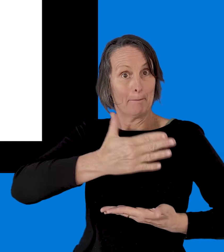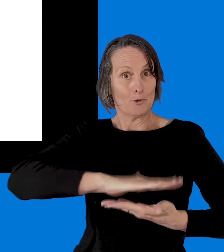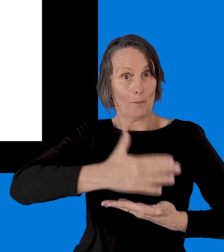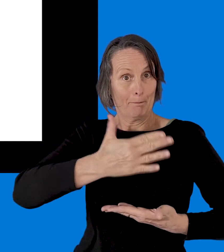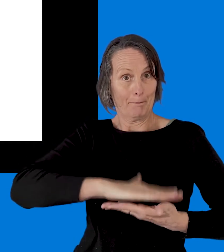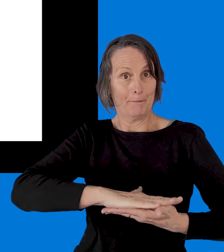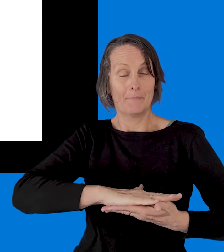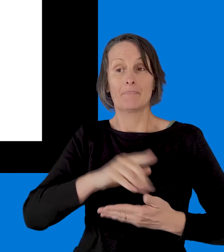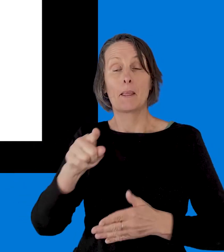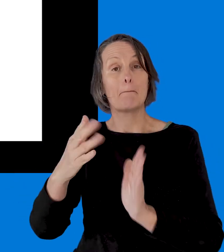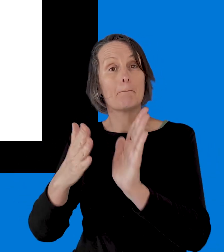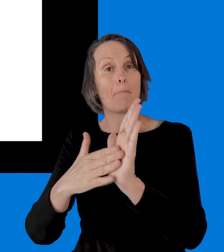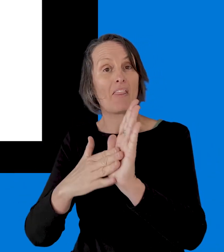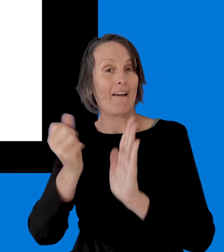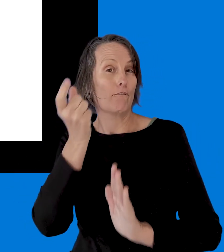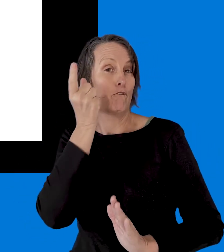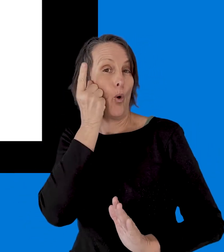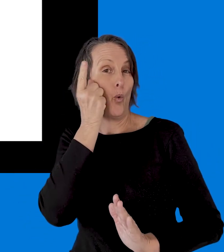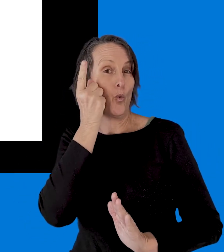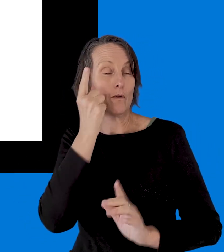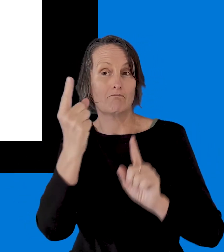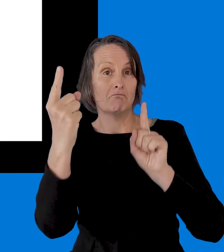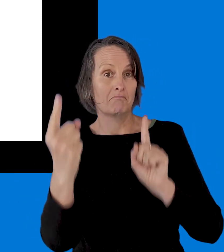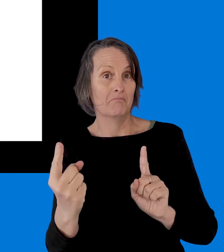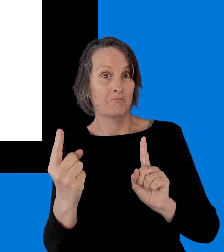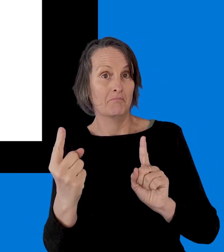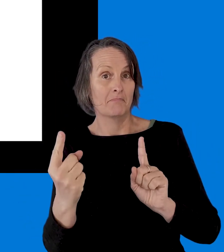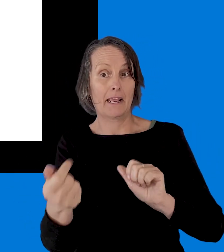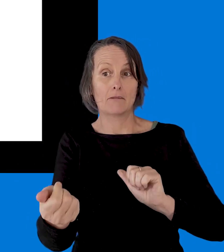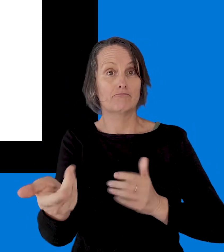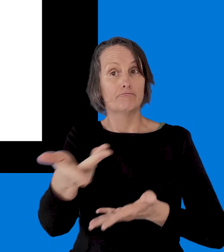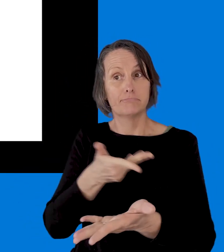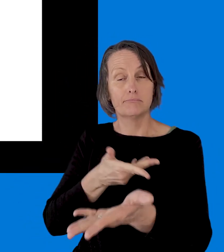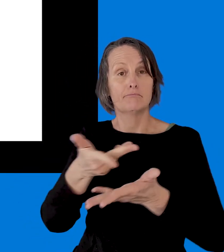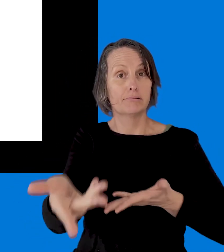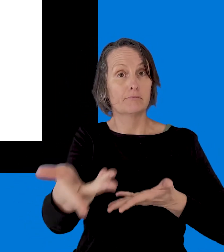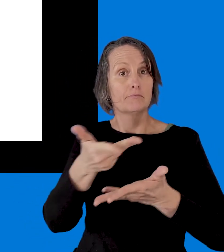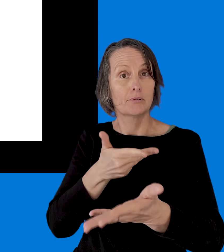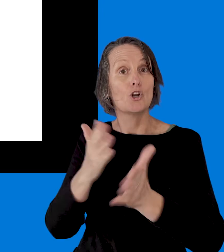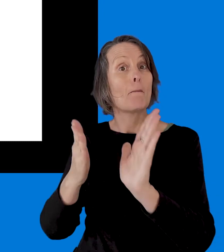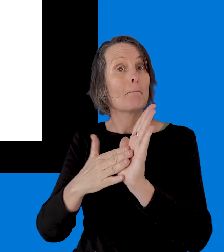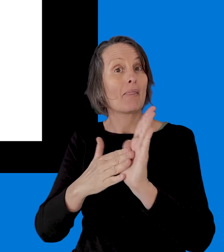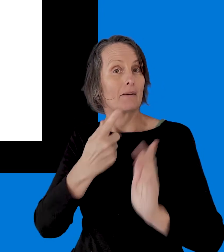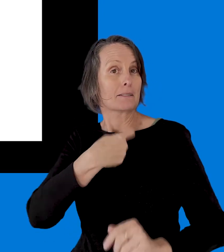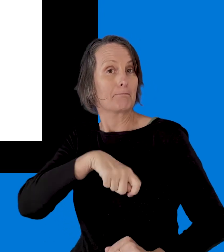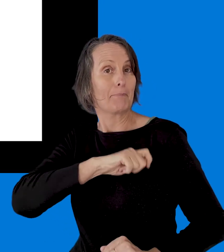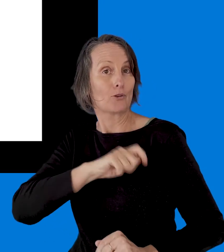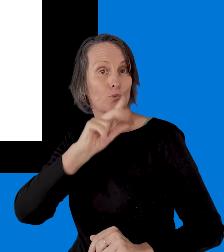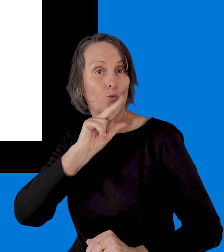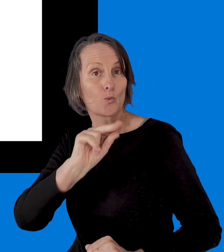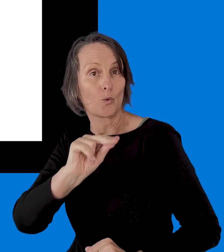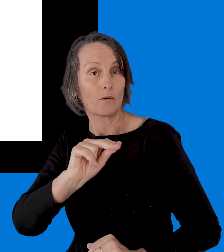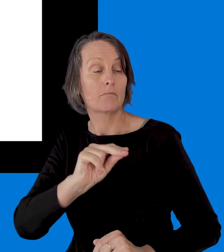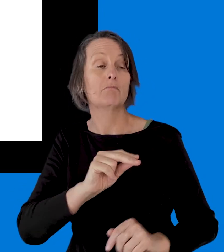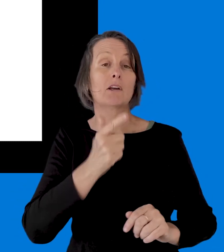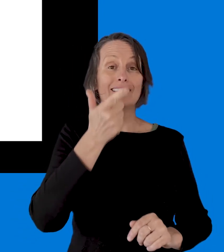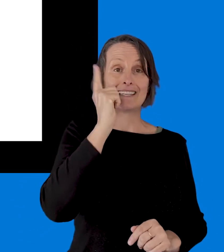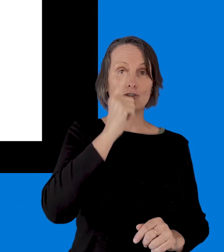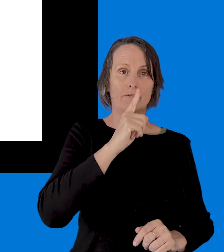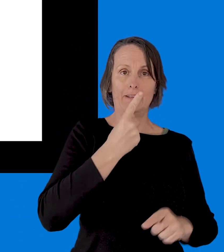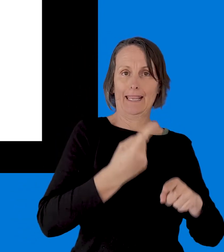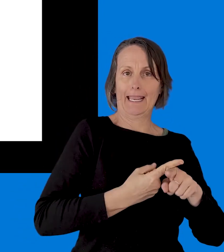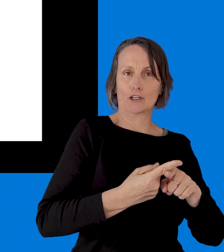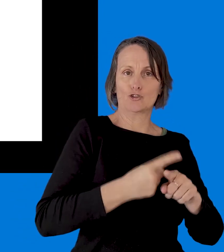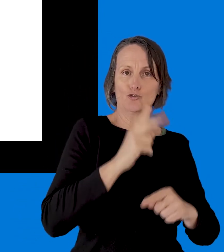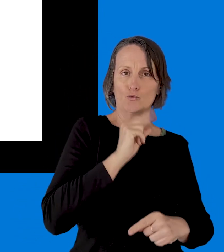talking on the laptop, the parent's on her phone, and they're able to go back and forth. So the parent's speaking Spanish, the educator